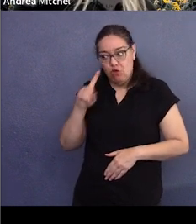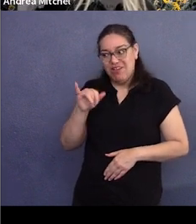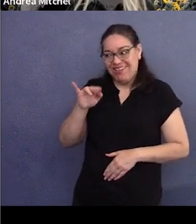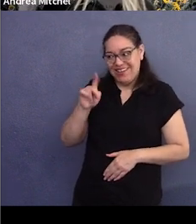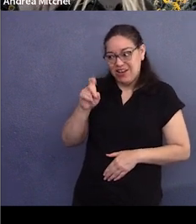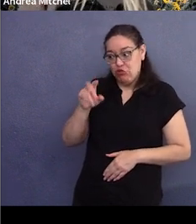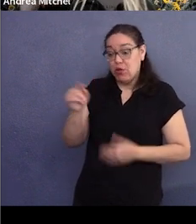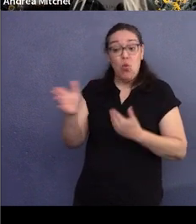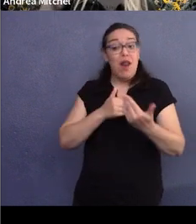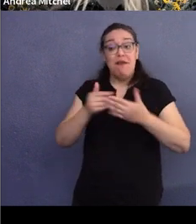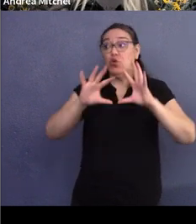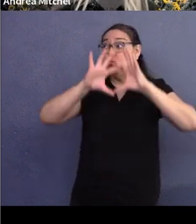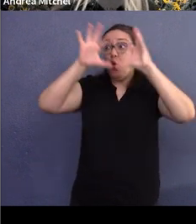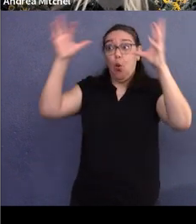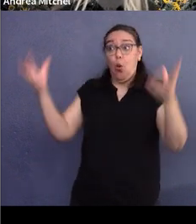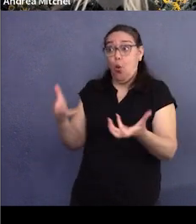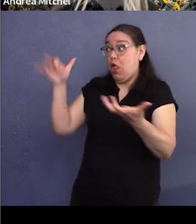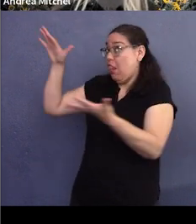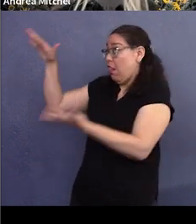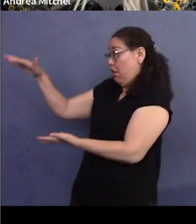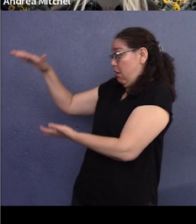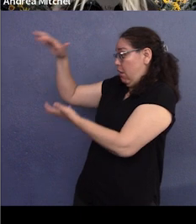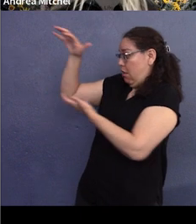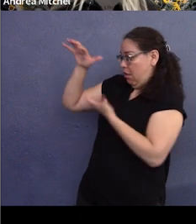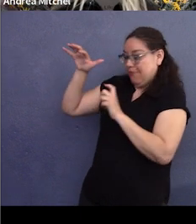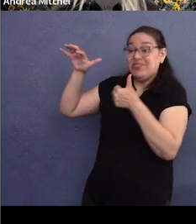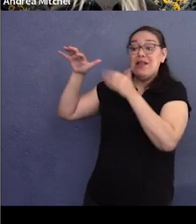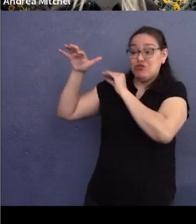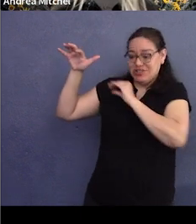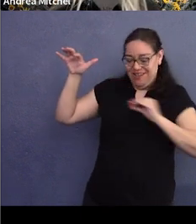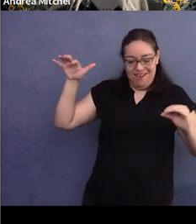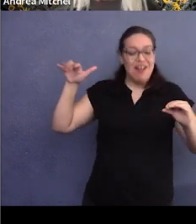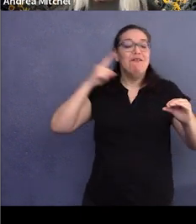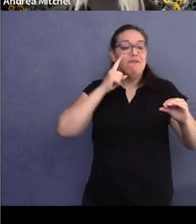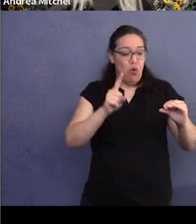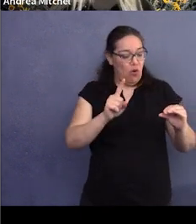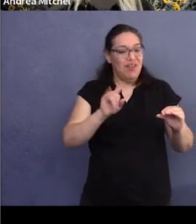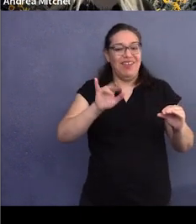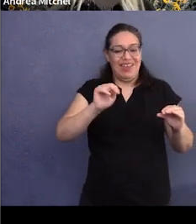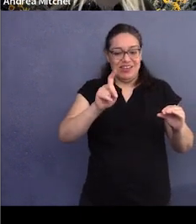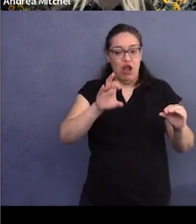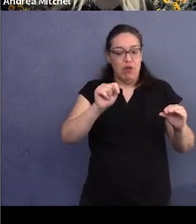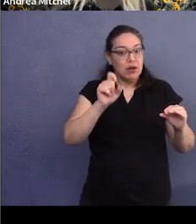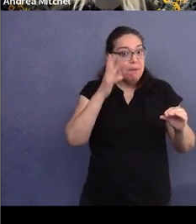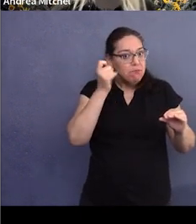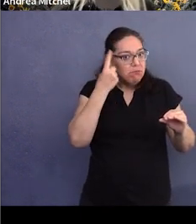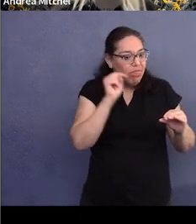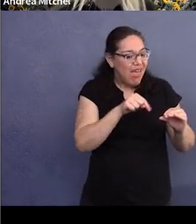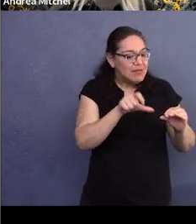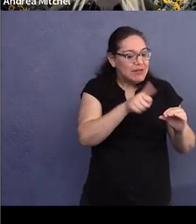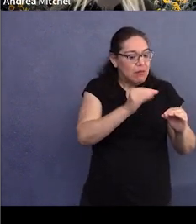grant, you can ask for 10% of that, but it's going to come out of the admin. But then that can be used for whatever you choose it to be used